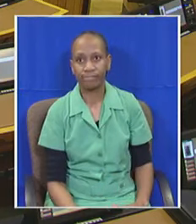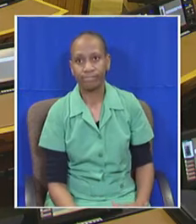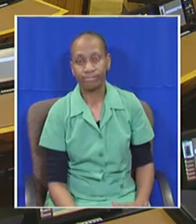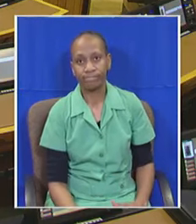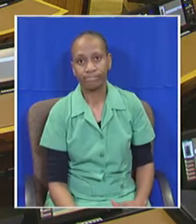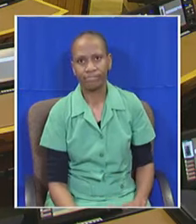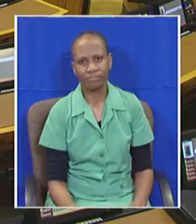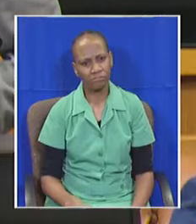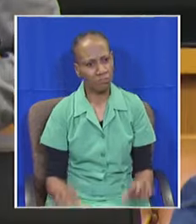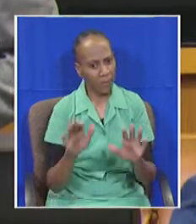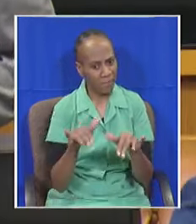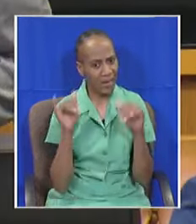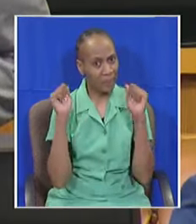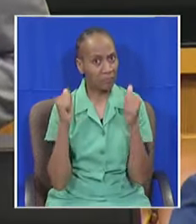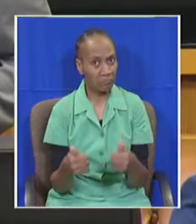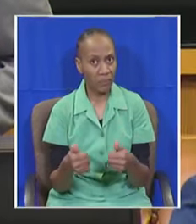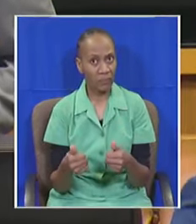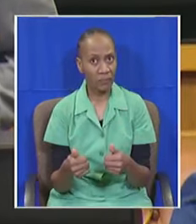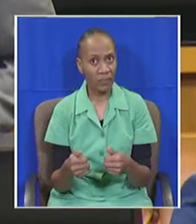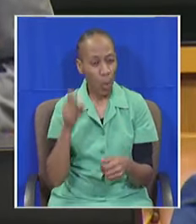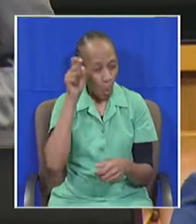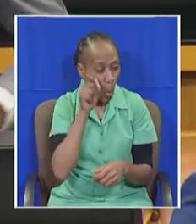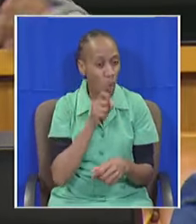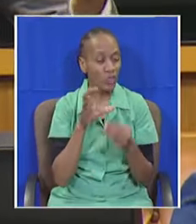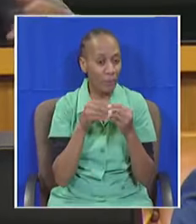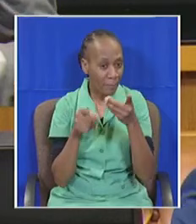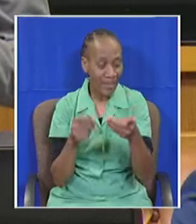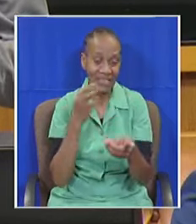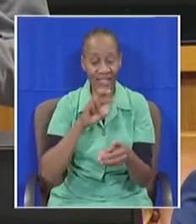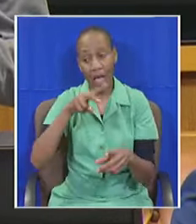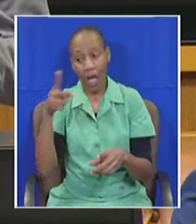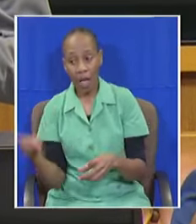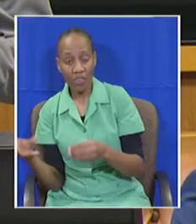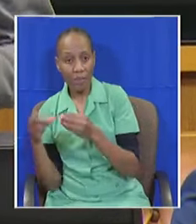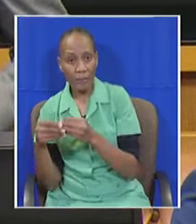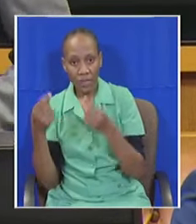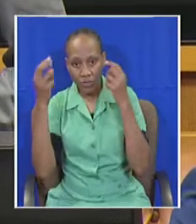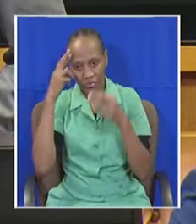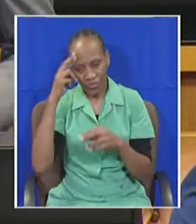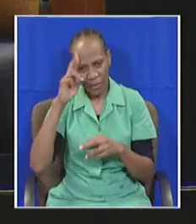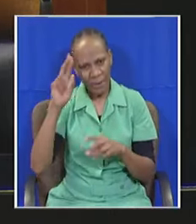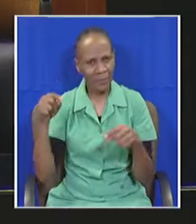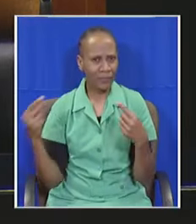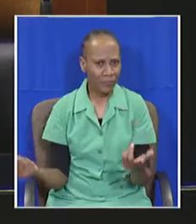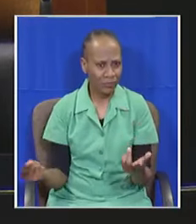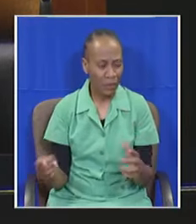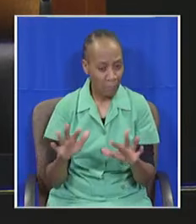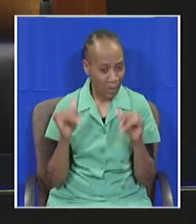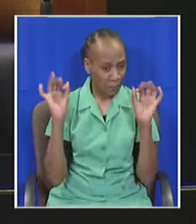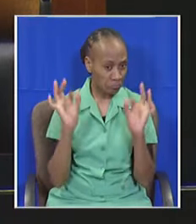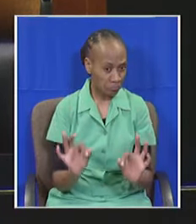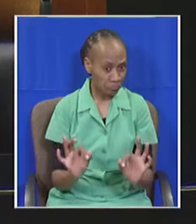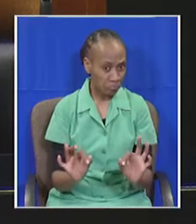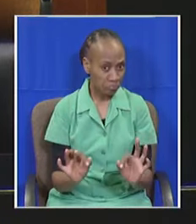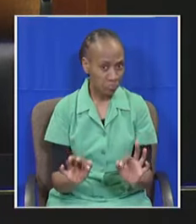Chairperson, is it parliamentary for that very old honourable member to call other honourable members senile? Honourable member, take your seat. Is it parliamentary? Take your